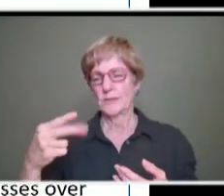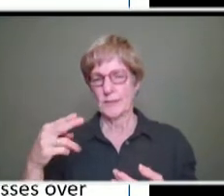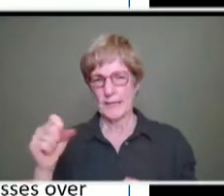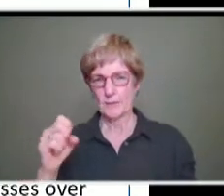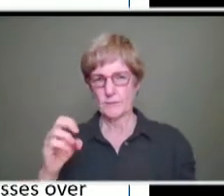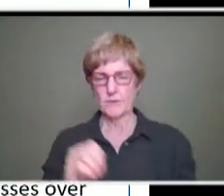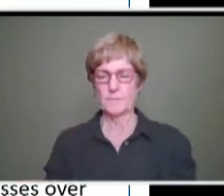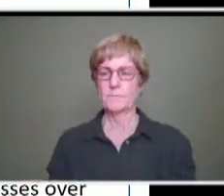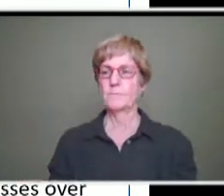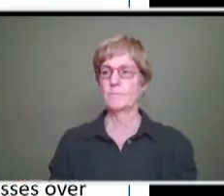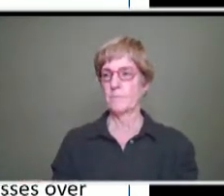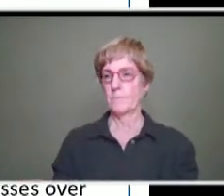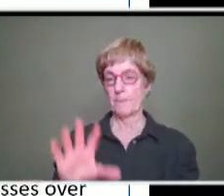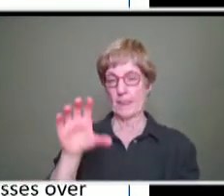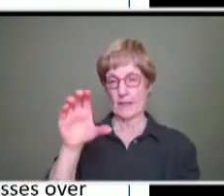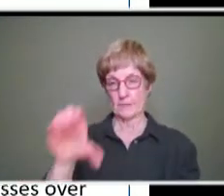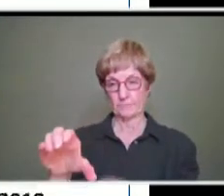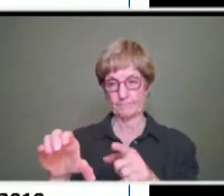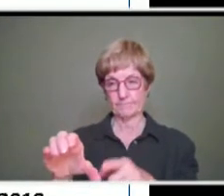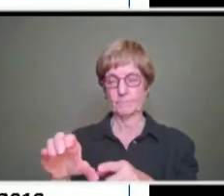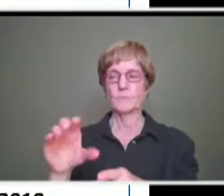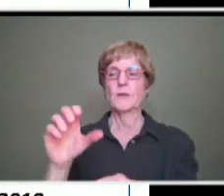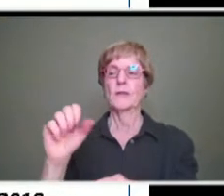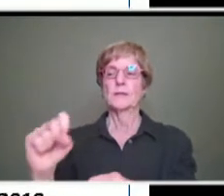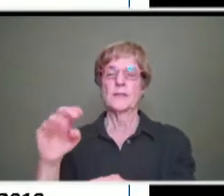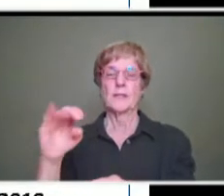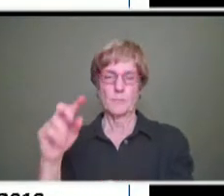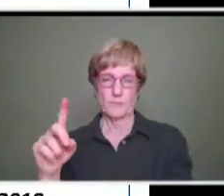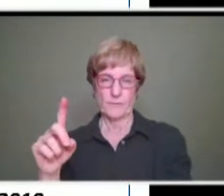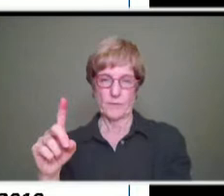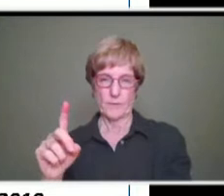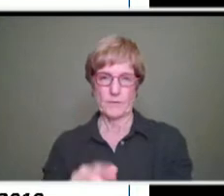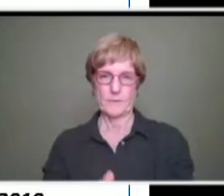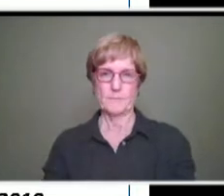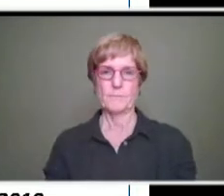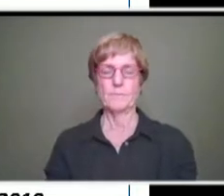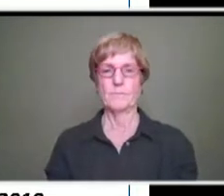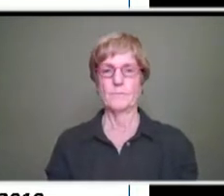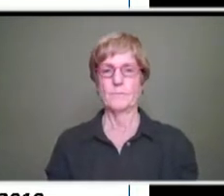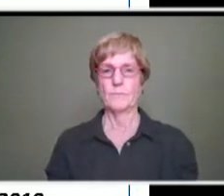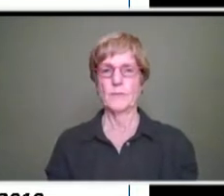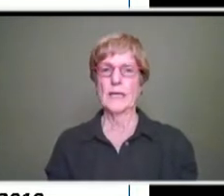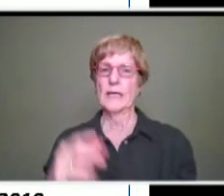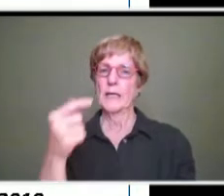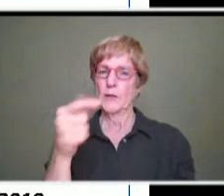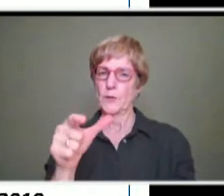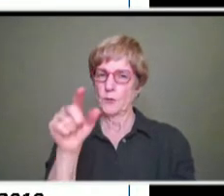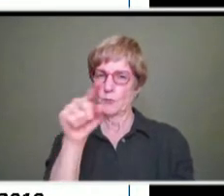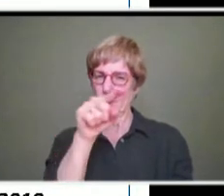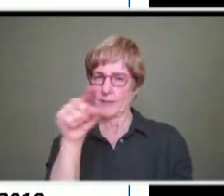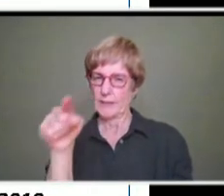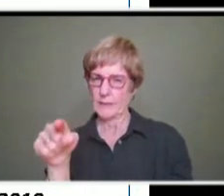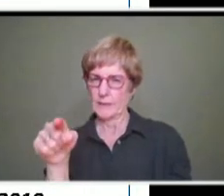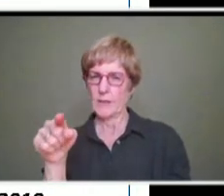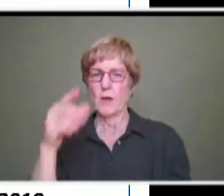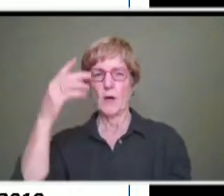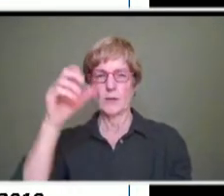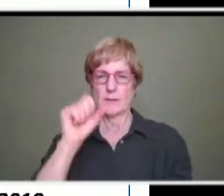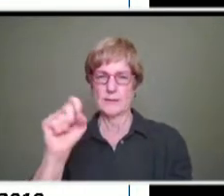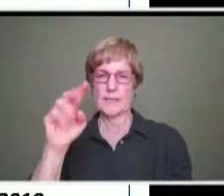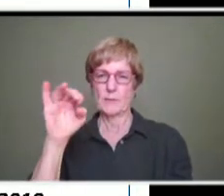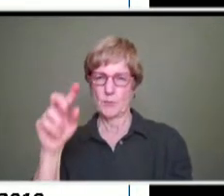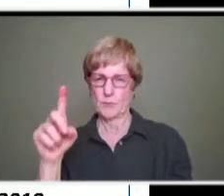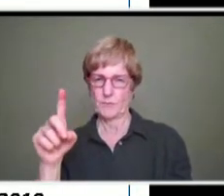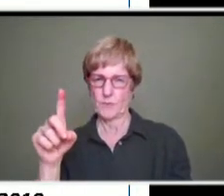Dave have mentioned the site's located west of South Boulevard area in green that's fronting South Boulevard and Crump